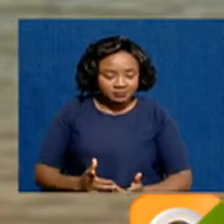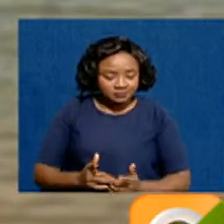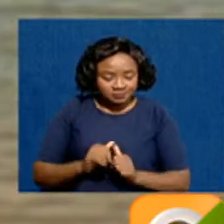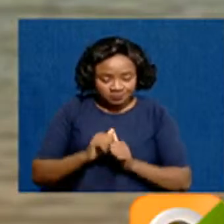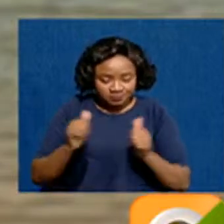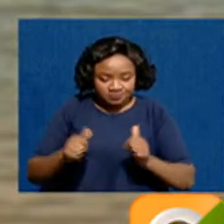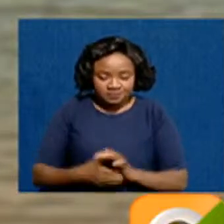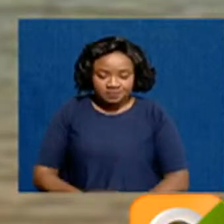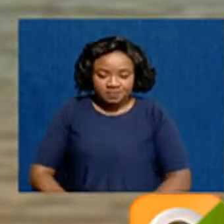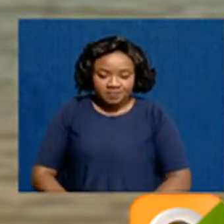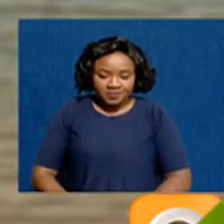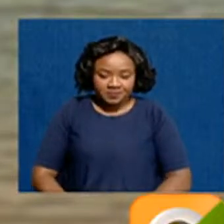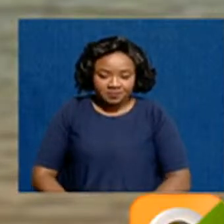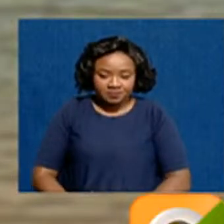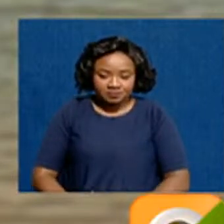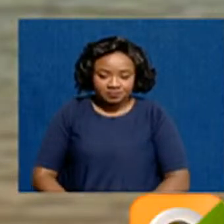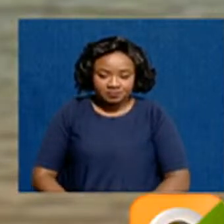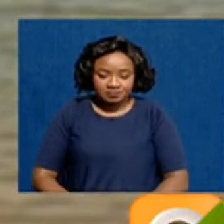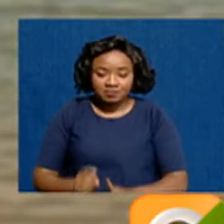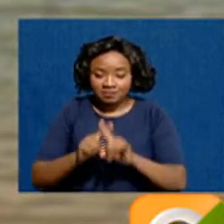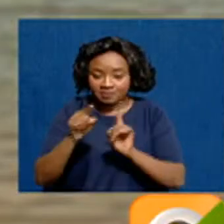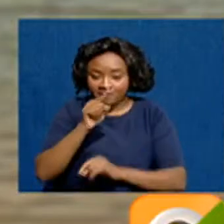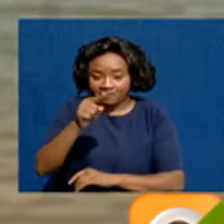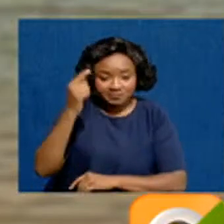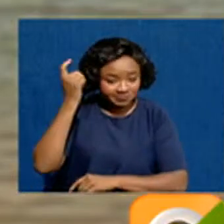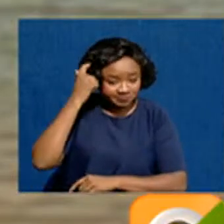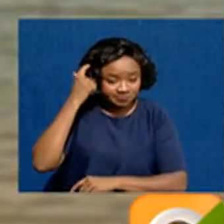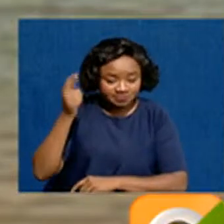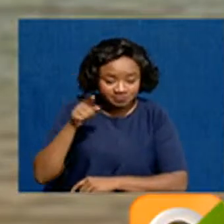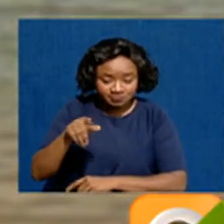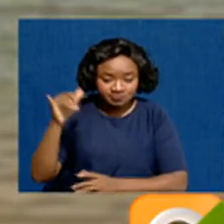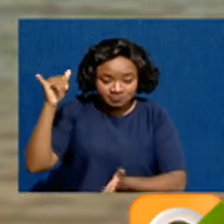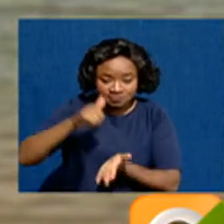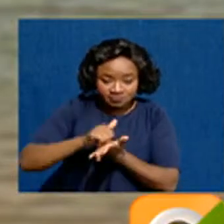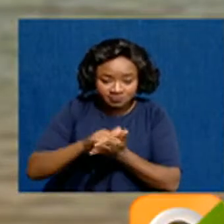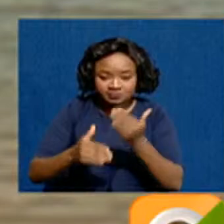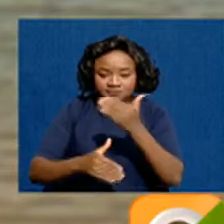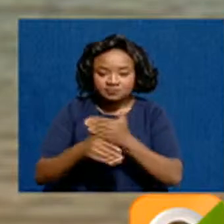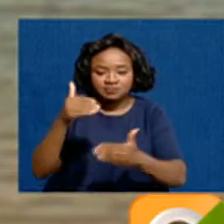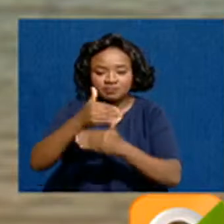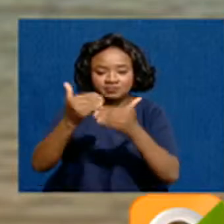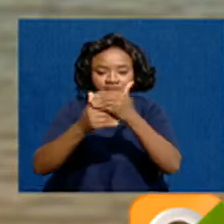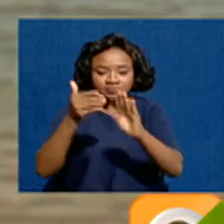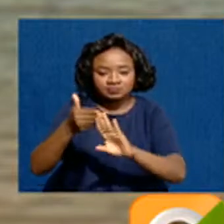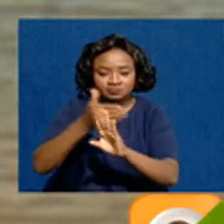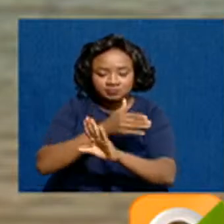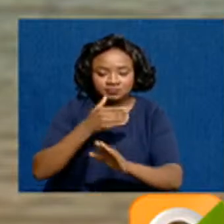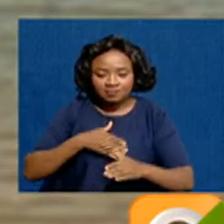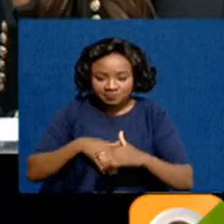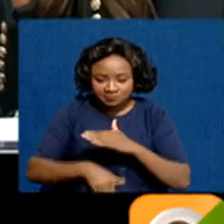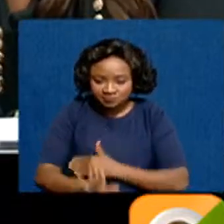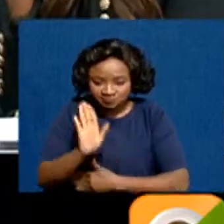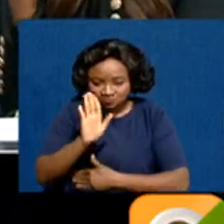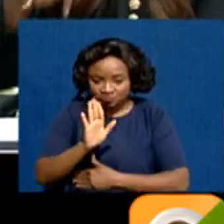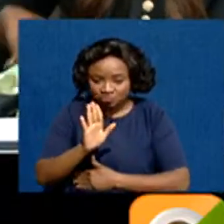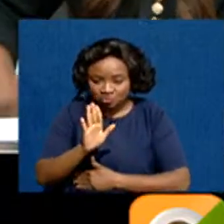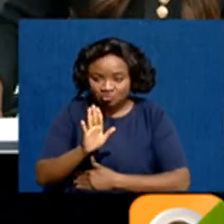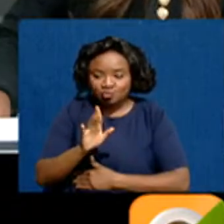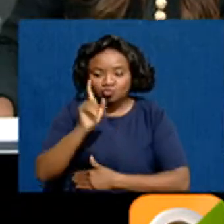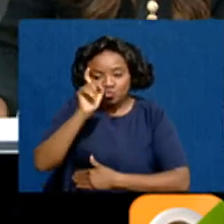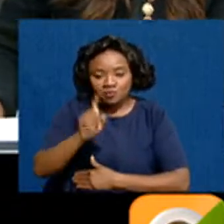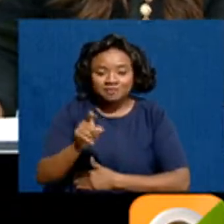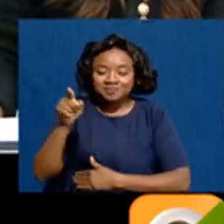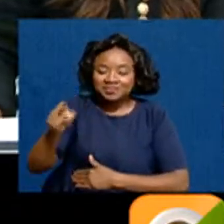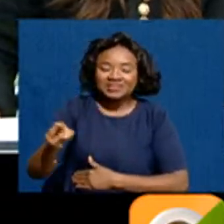Remember this, Yvonne. This is an airport that was built before I was born, way in 1978. And I need to repeat that. This is